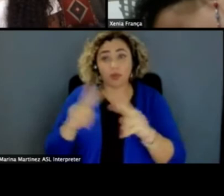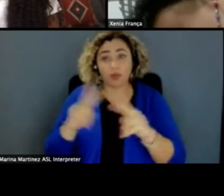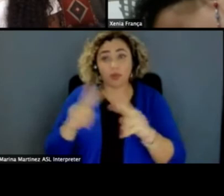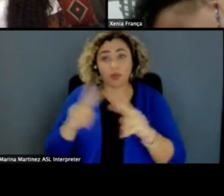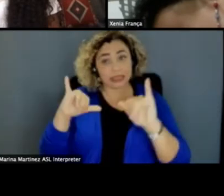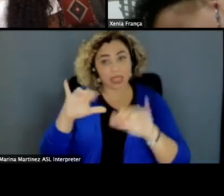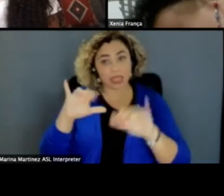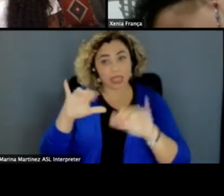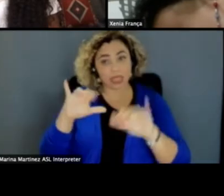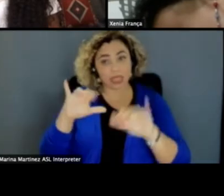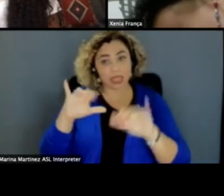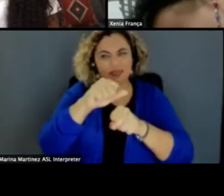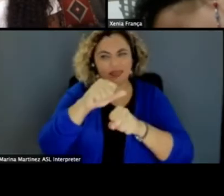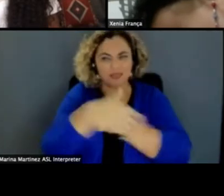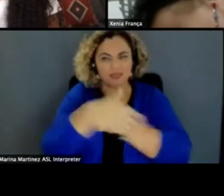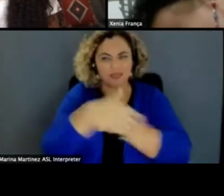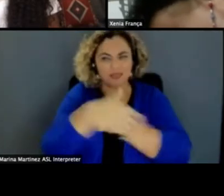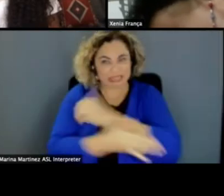colonized country.